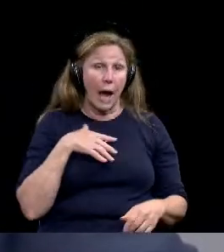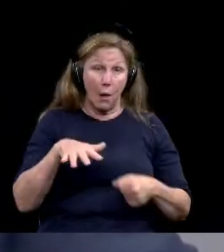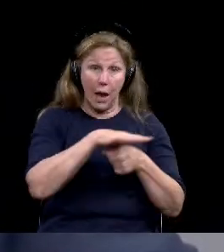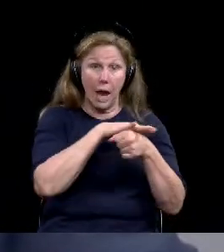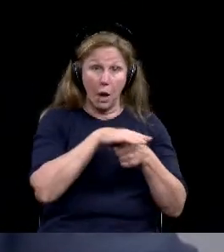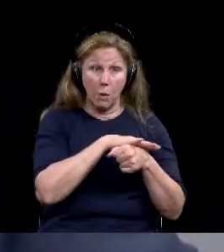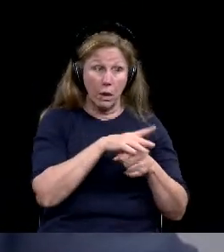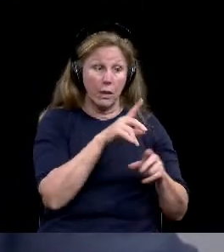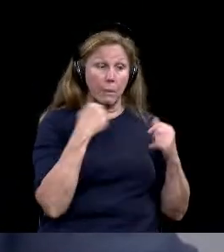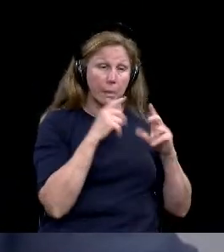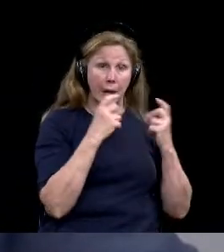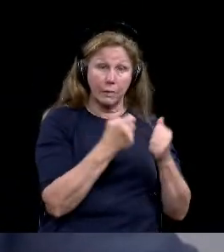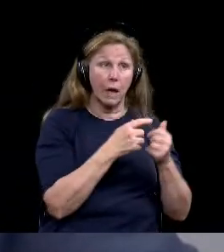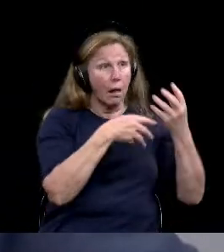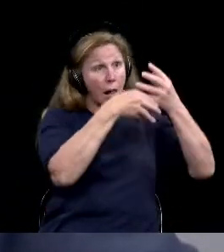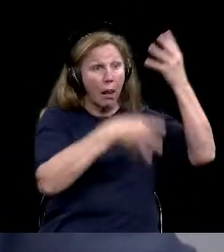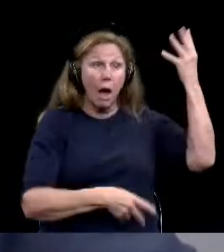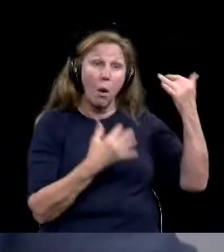covidwaco.com or call